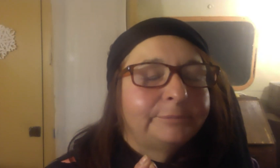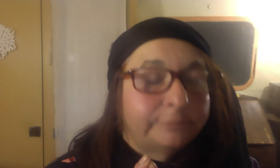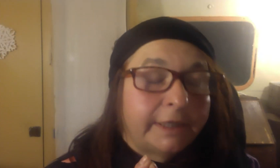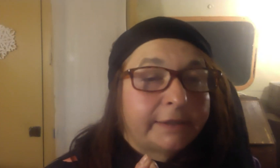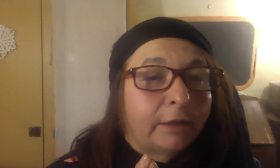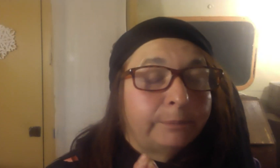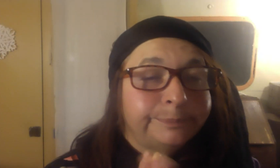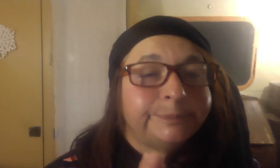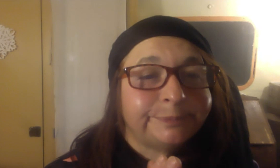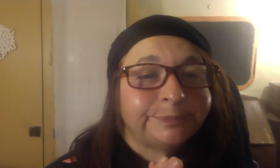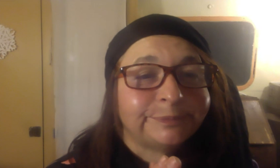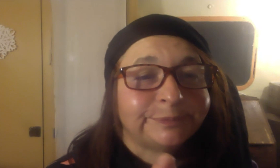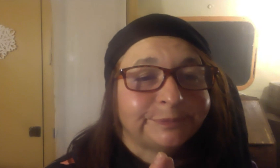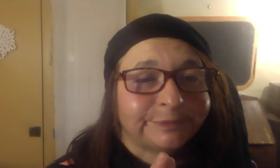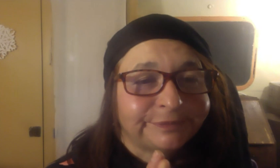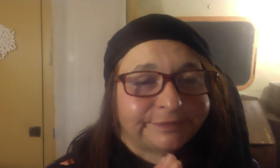That's all.